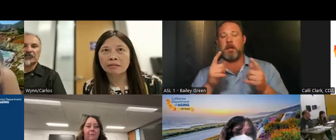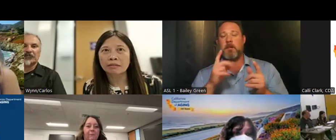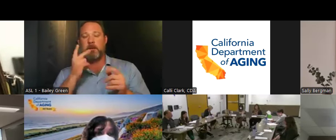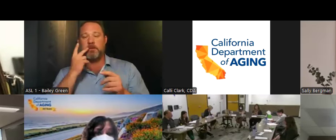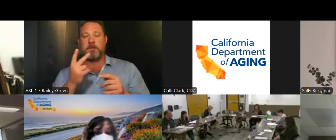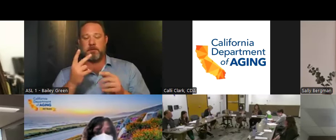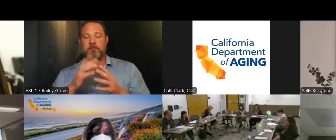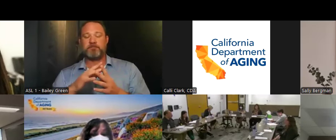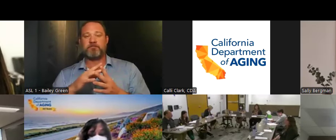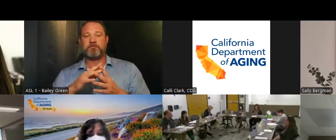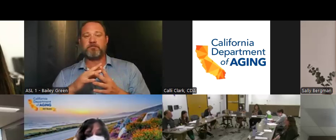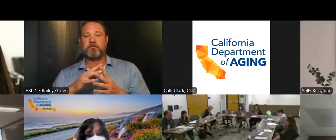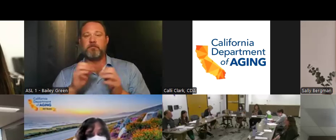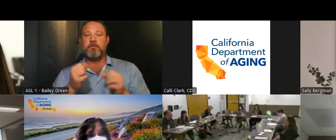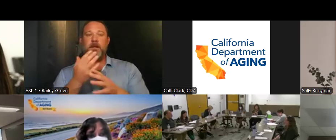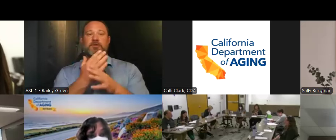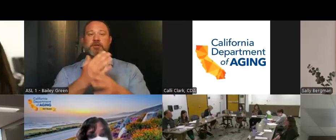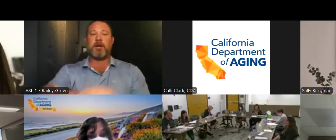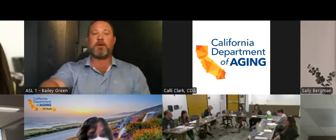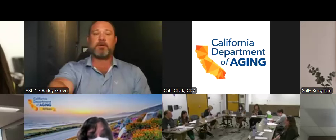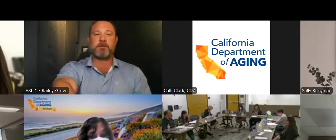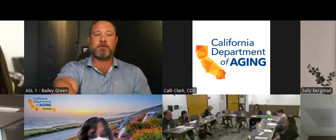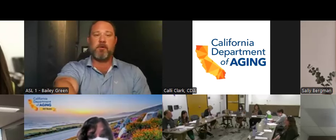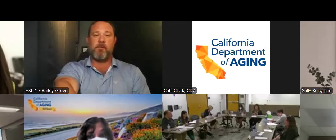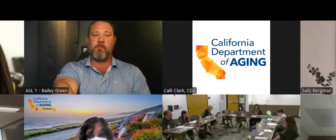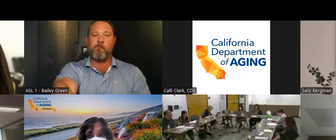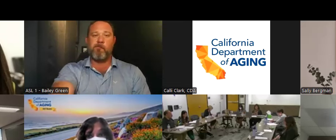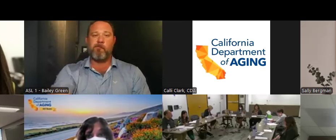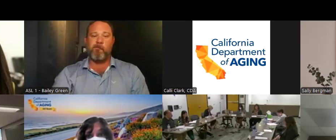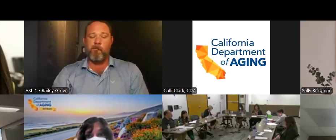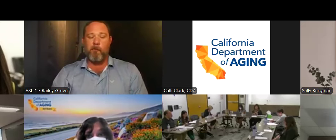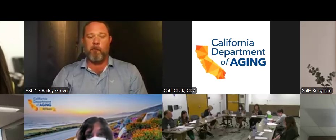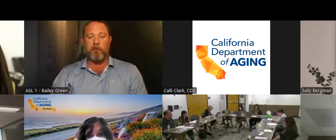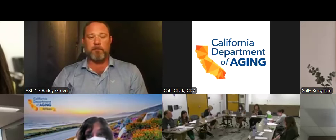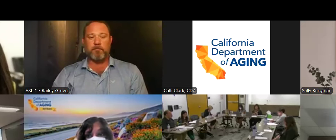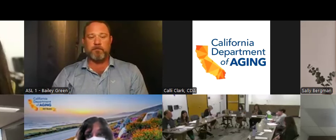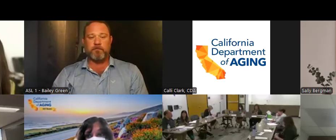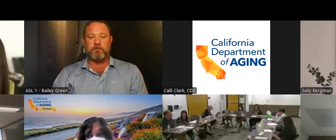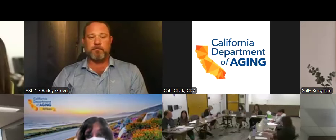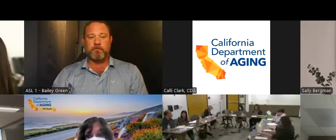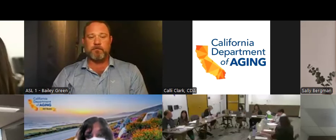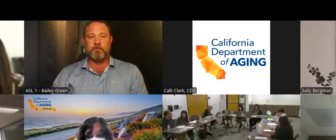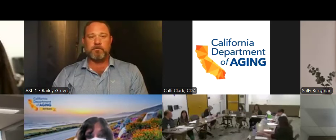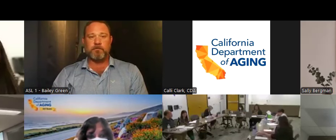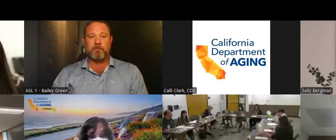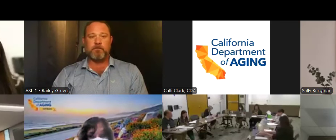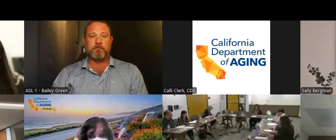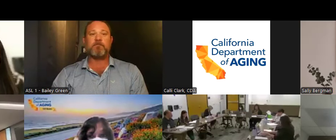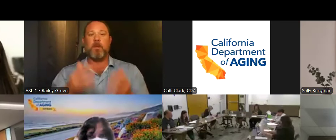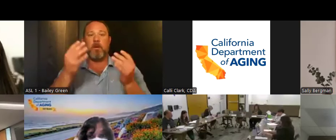see if I can share my screen here. It looks like I need to be allowed to